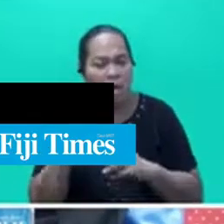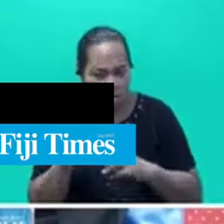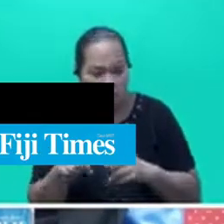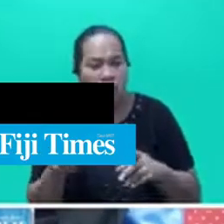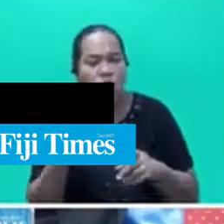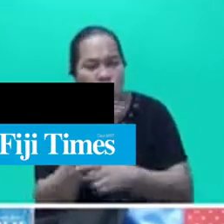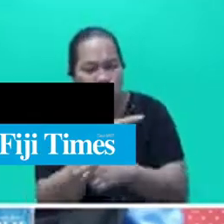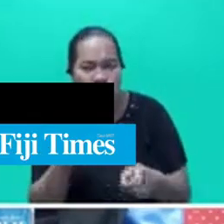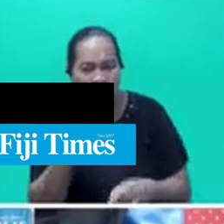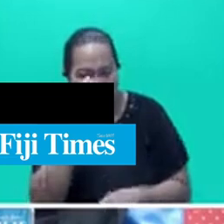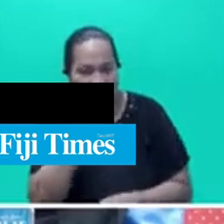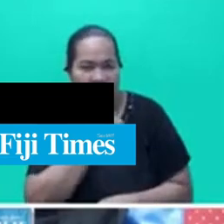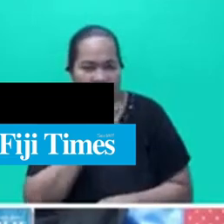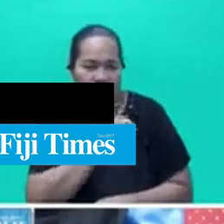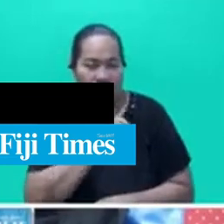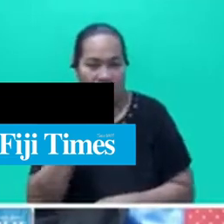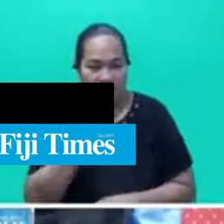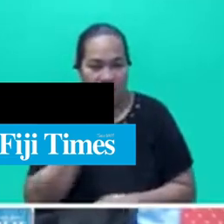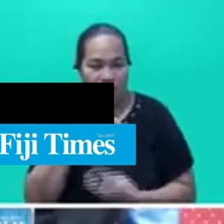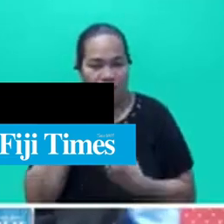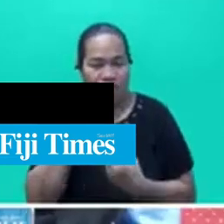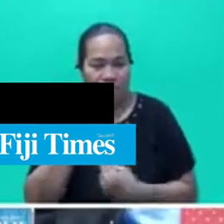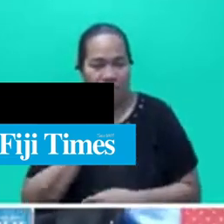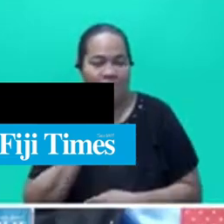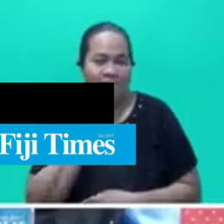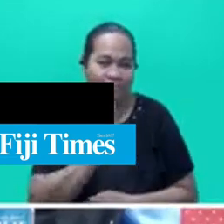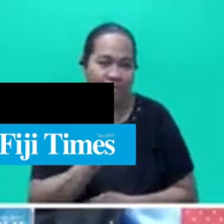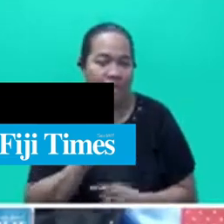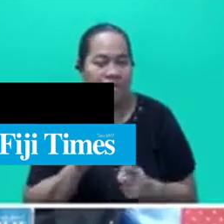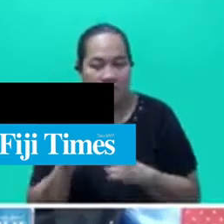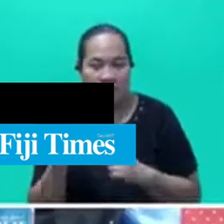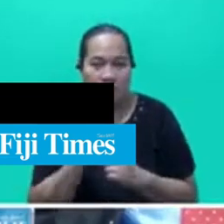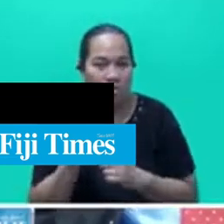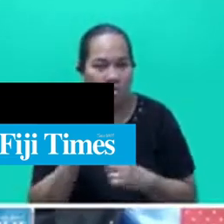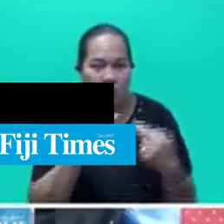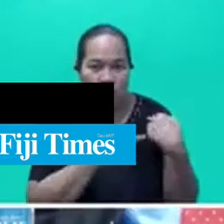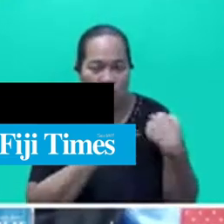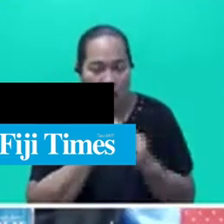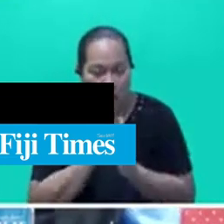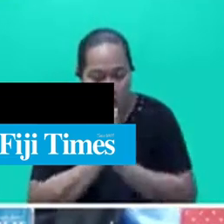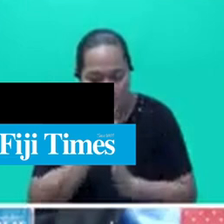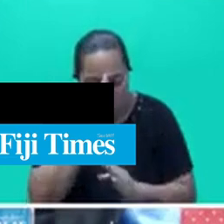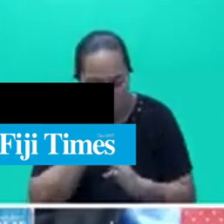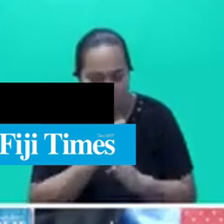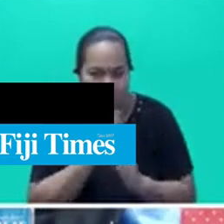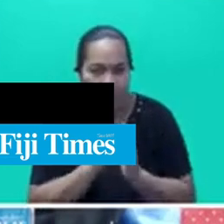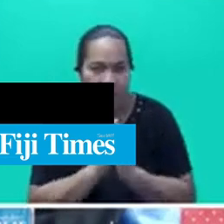me for this critical role. And I hope and pray that I would